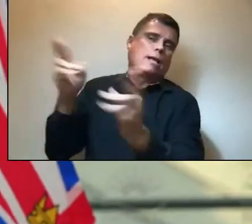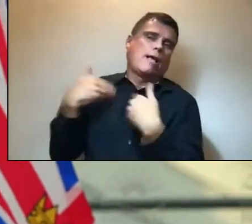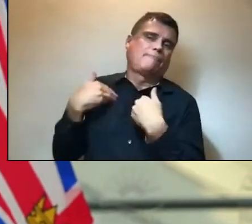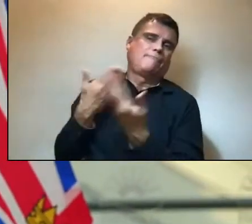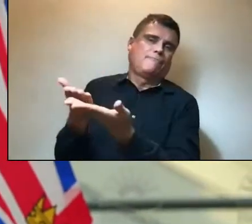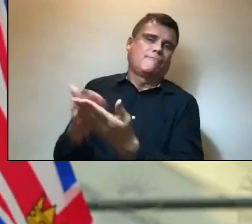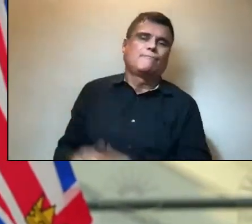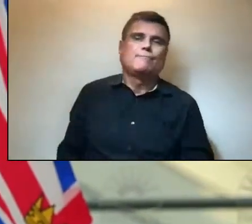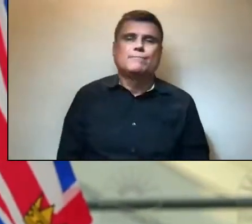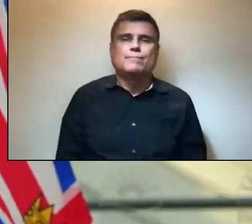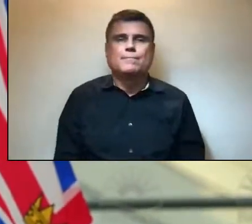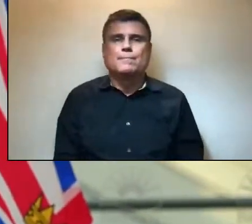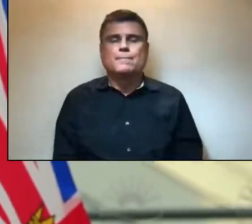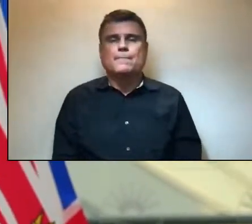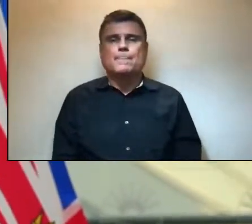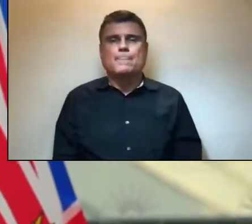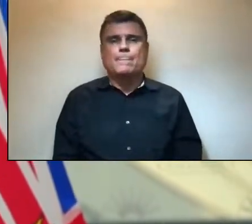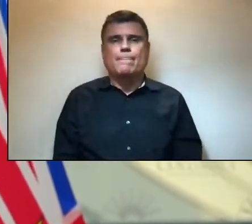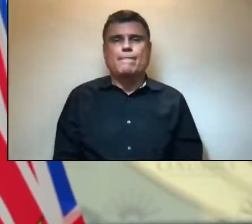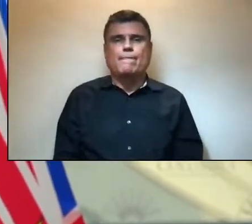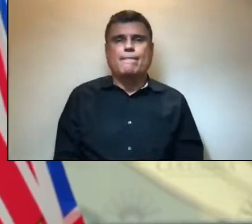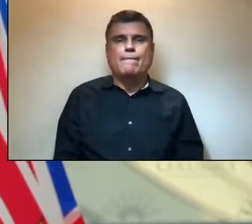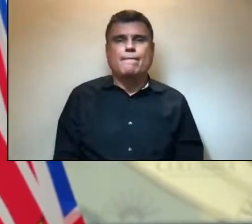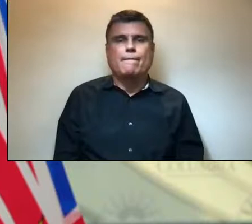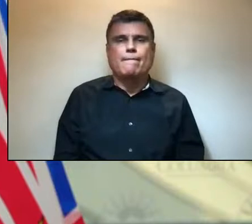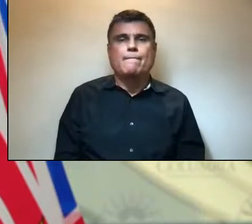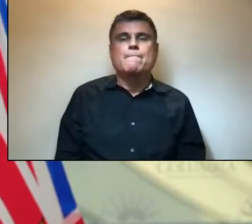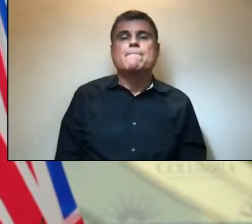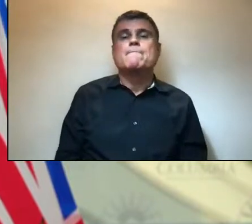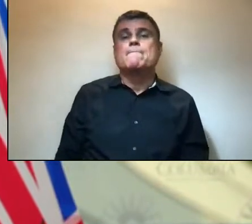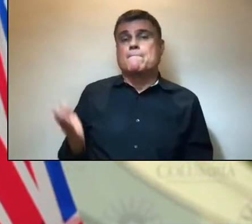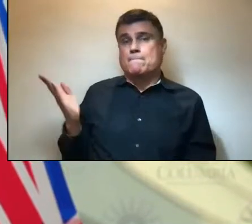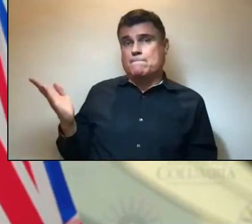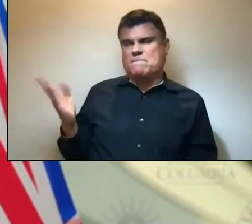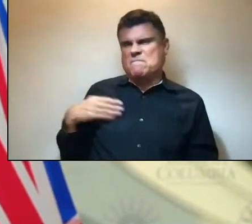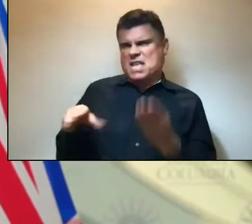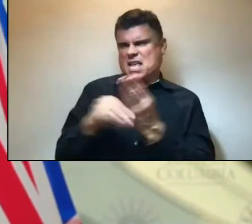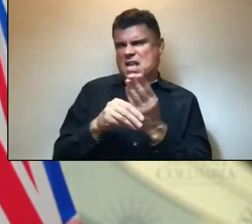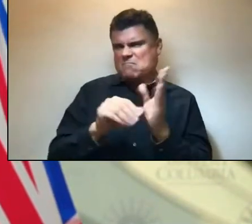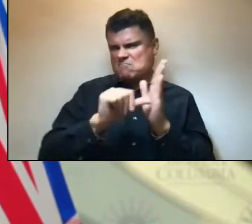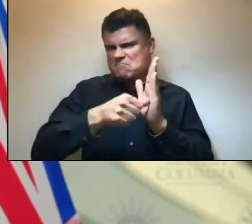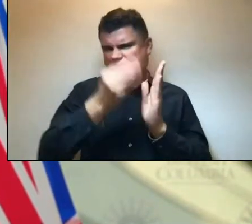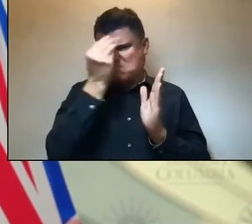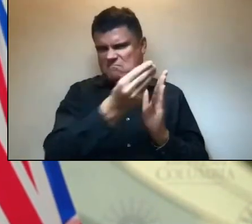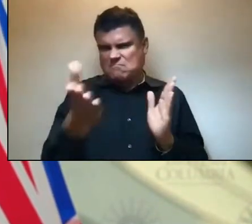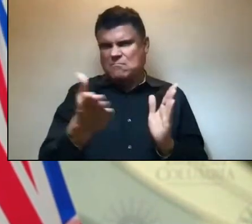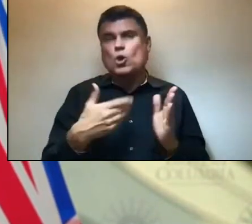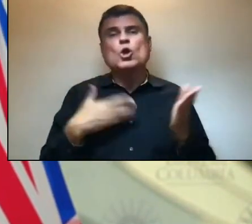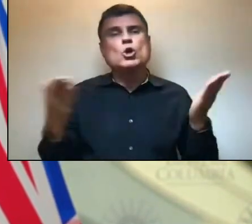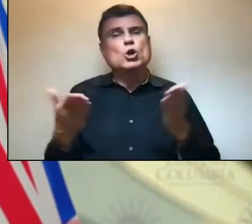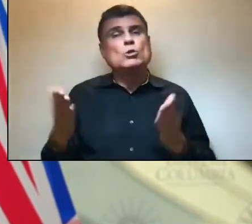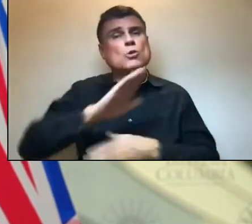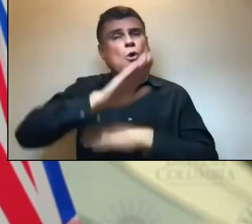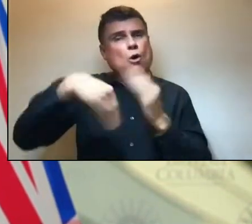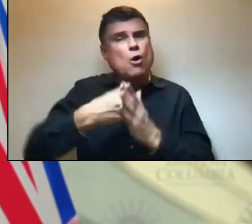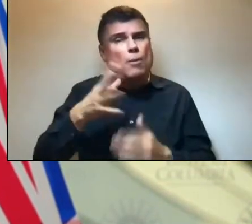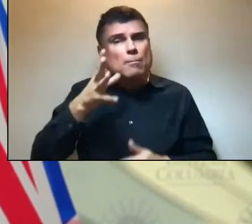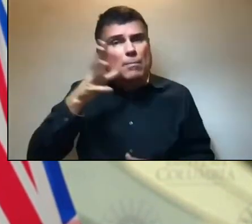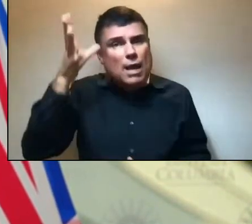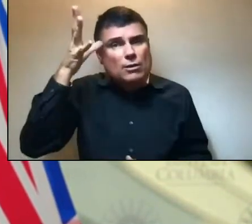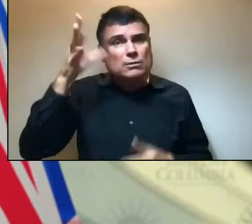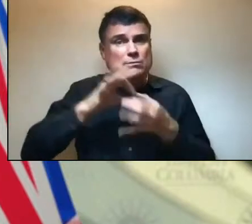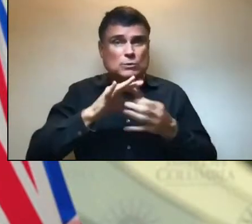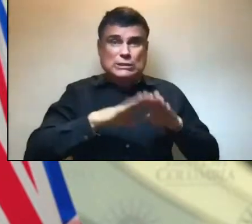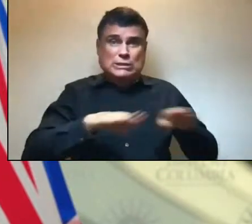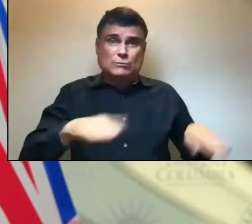And just briefly to reiterate, we absolutely encourage all parents of children 5 to 11 to